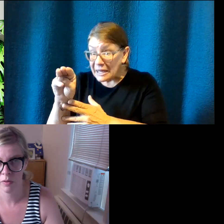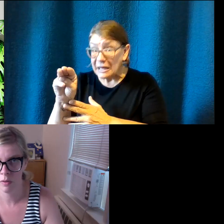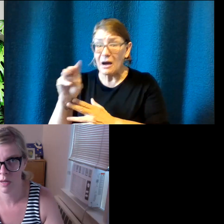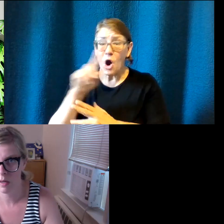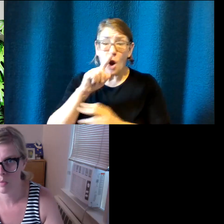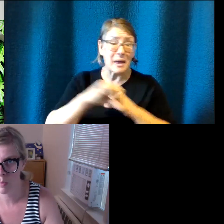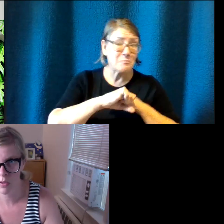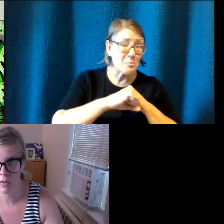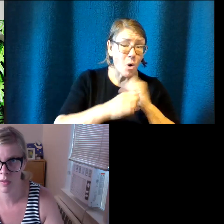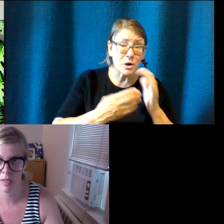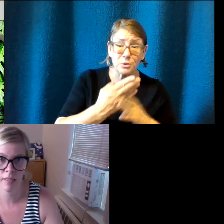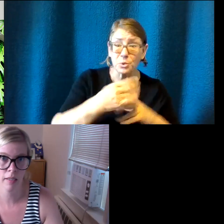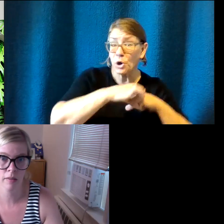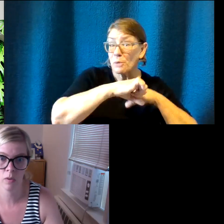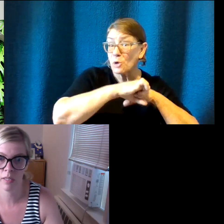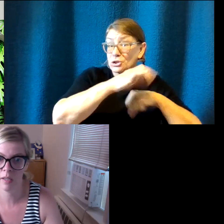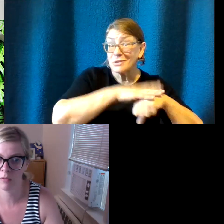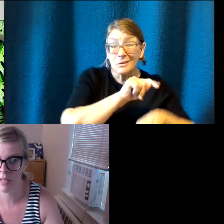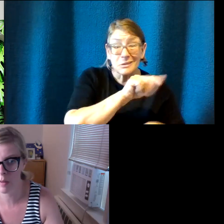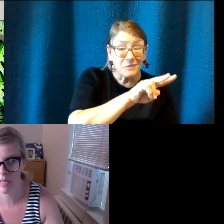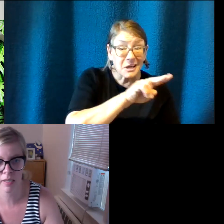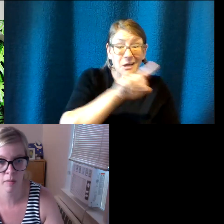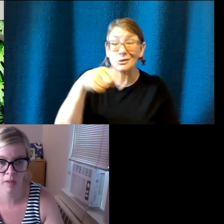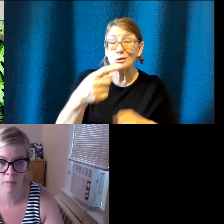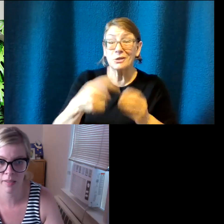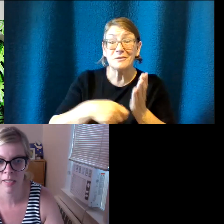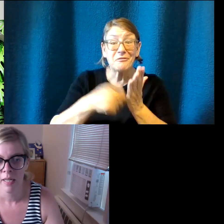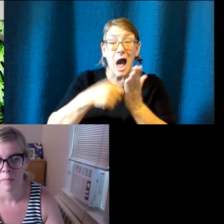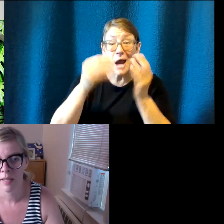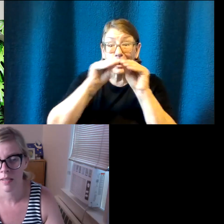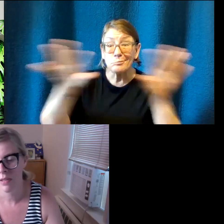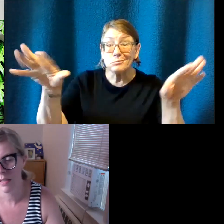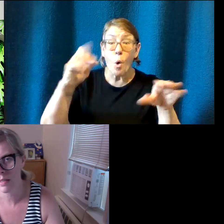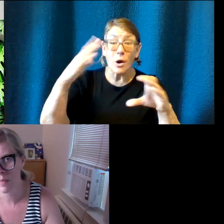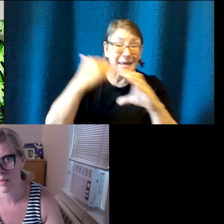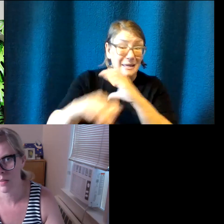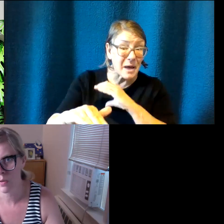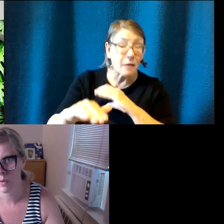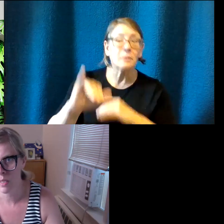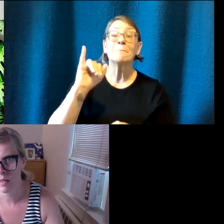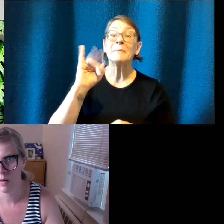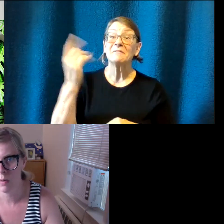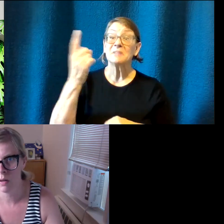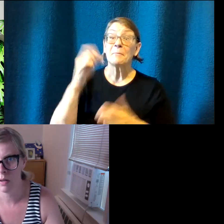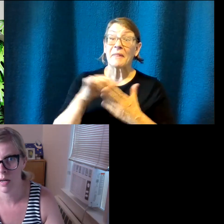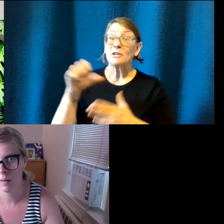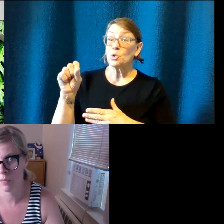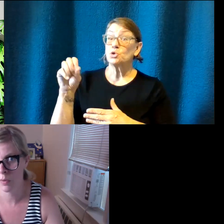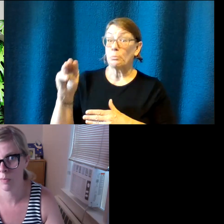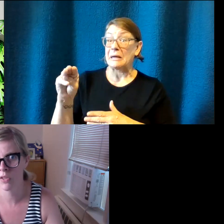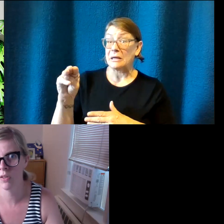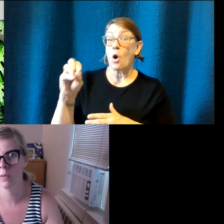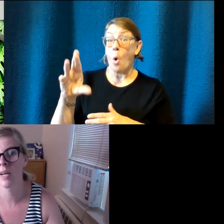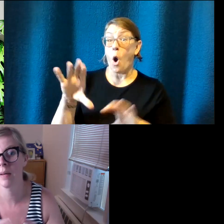promoted through commercials? Is it solely a flyer-based, email-based? Because if it is something that's social media or